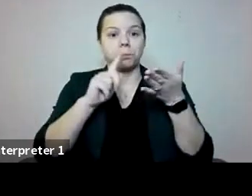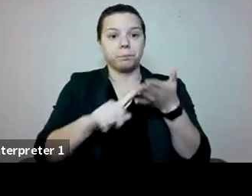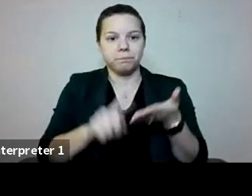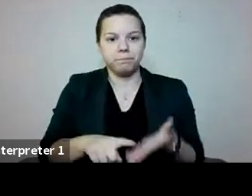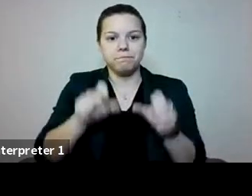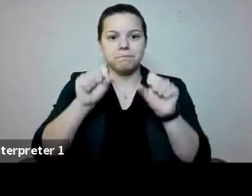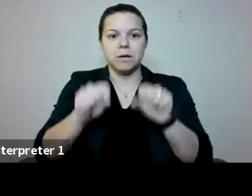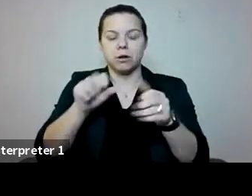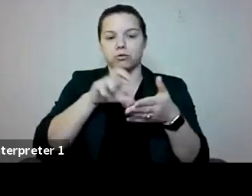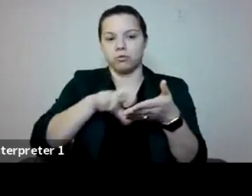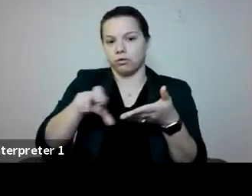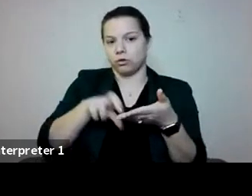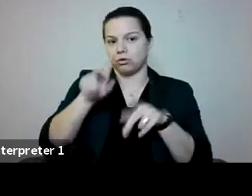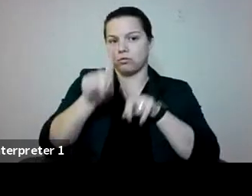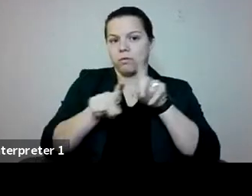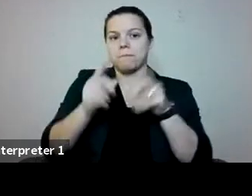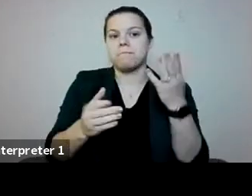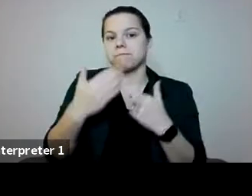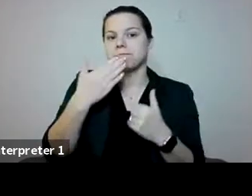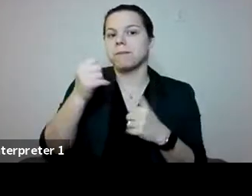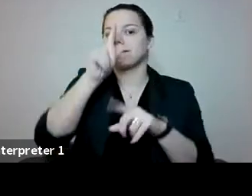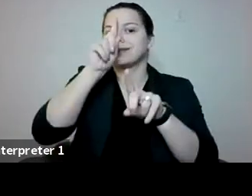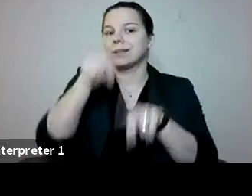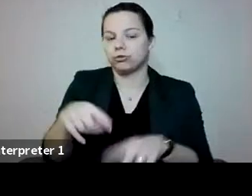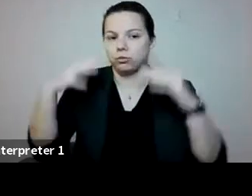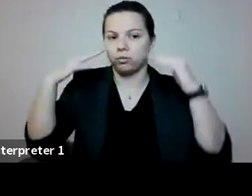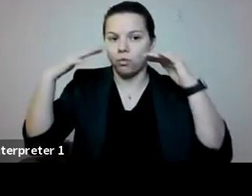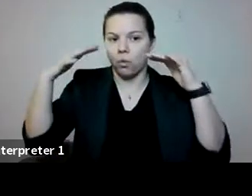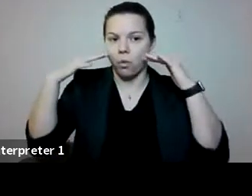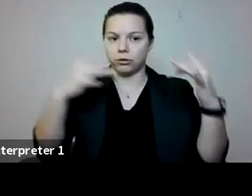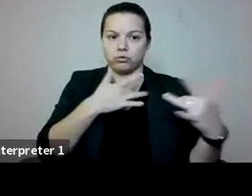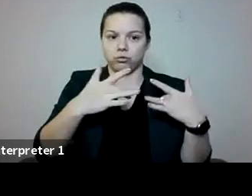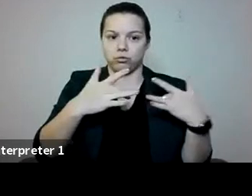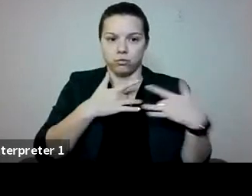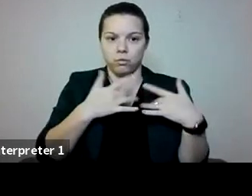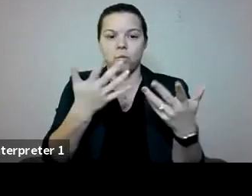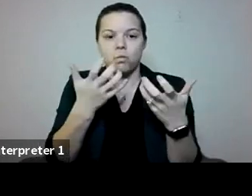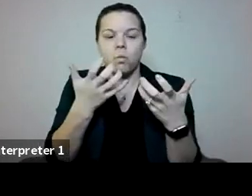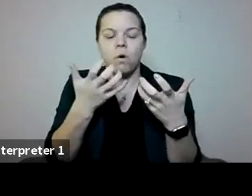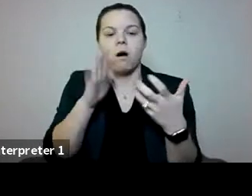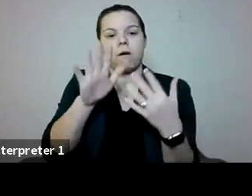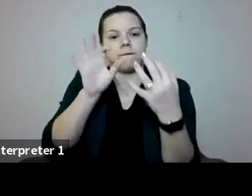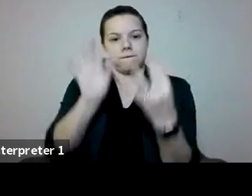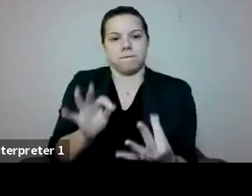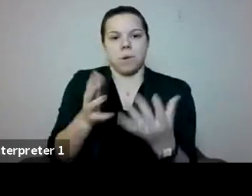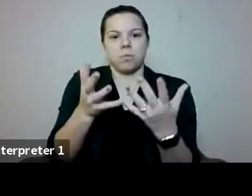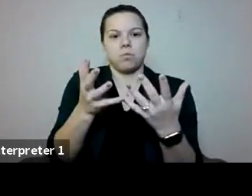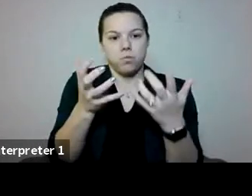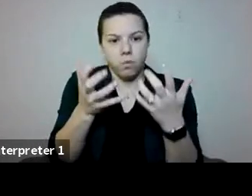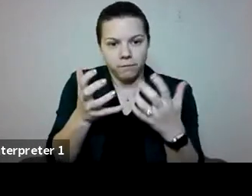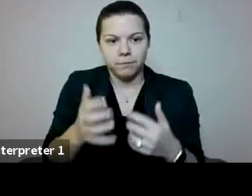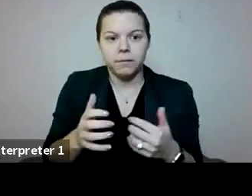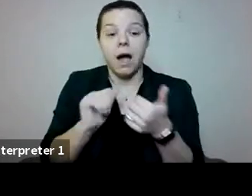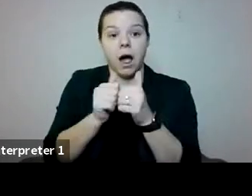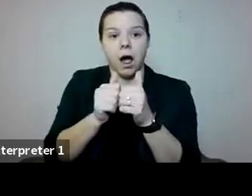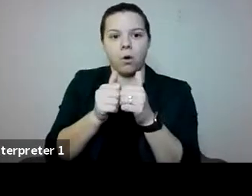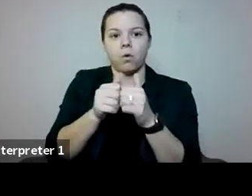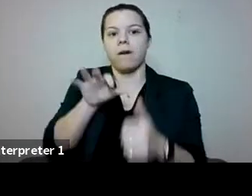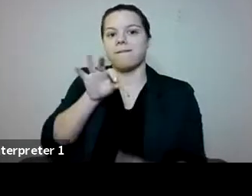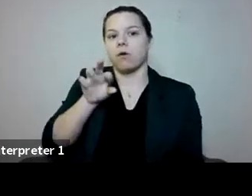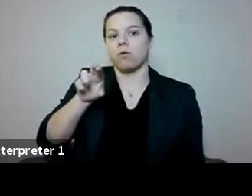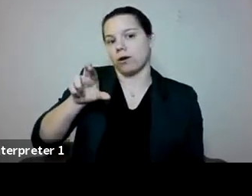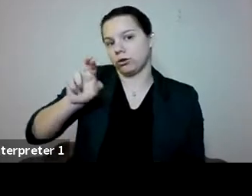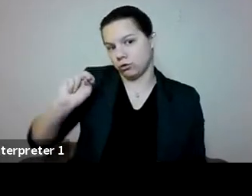research questions to better address noise concerns. We're interested in getting your feedback through the Federal Register